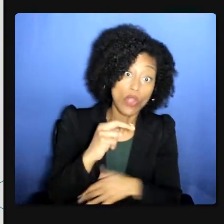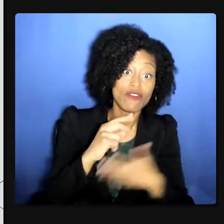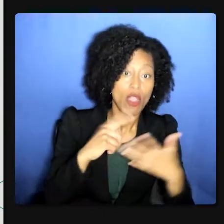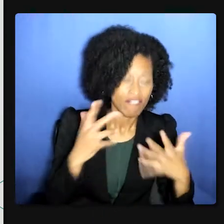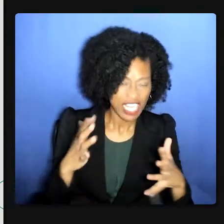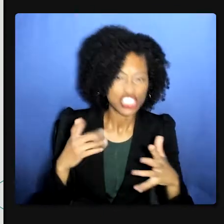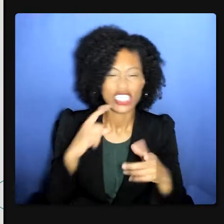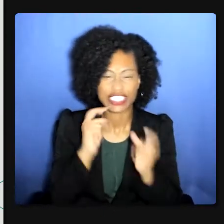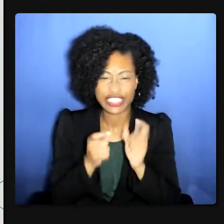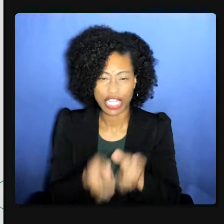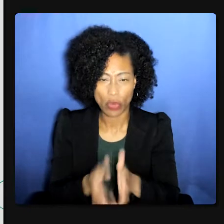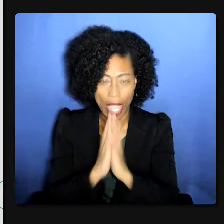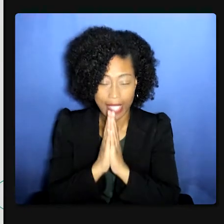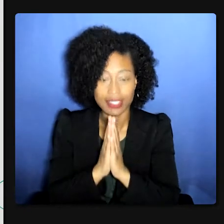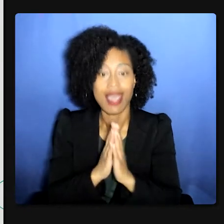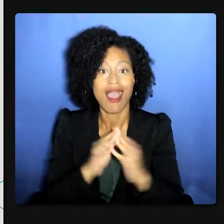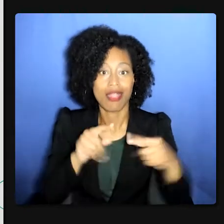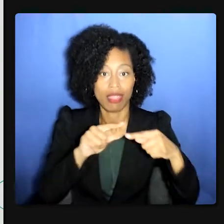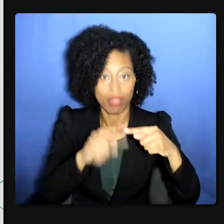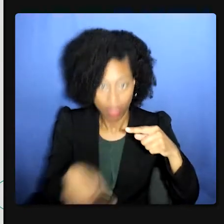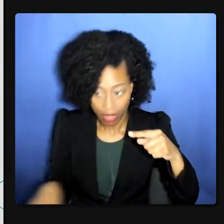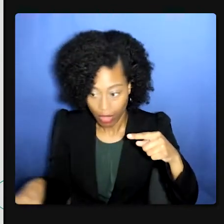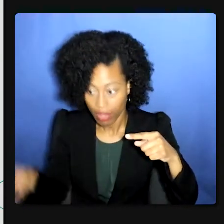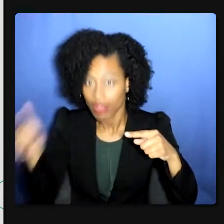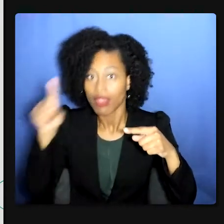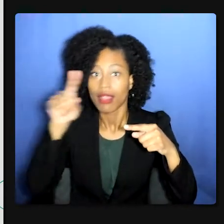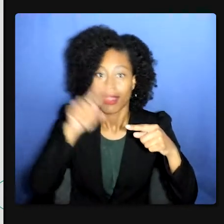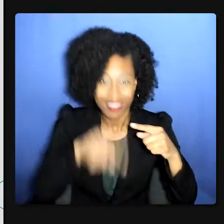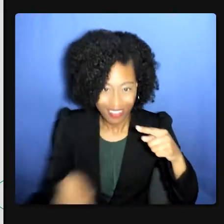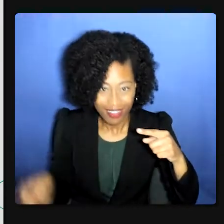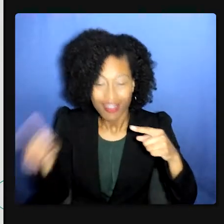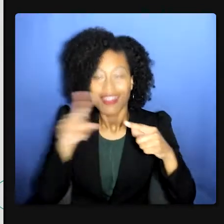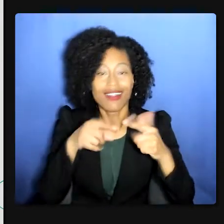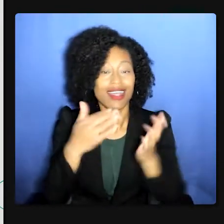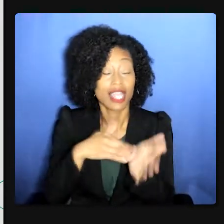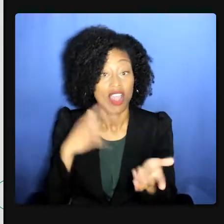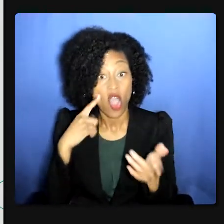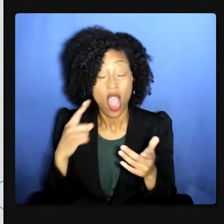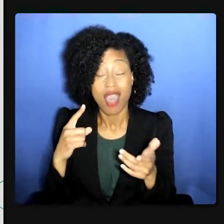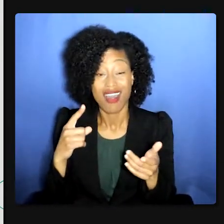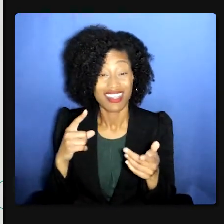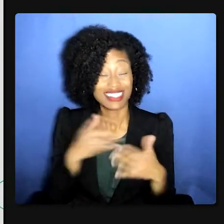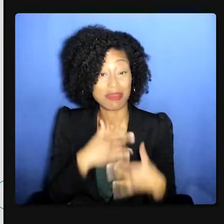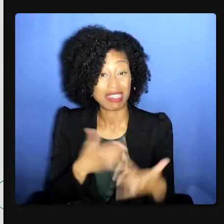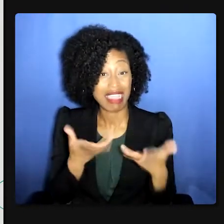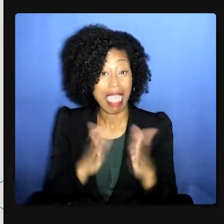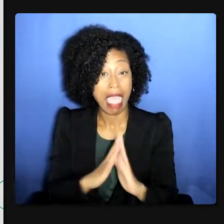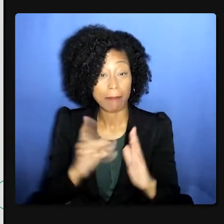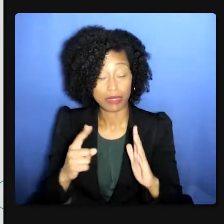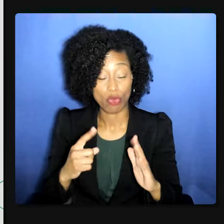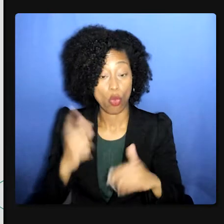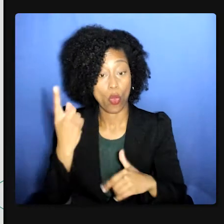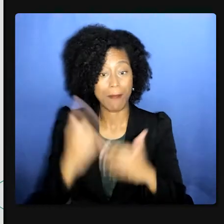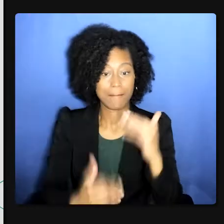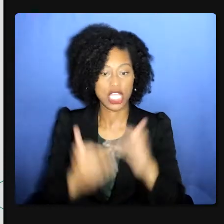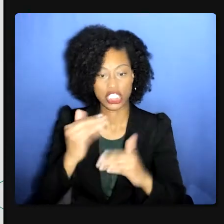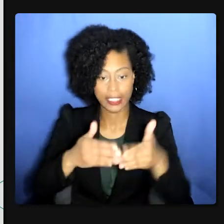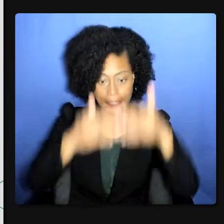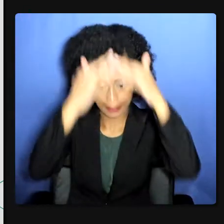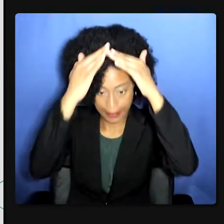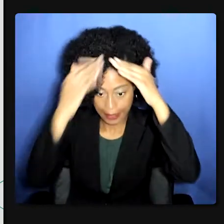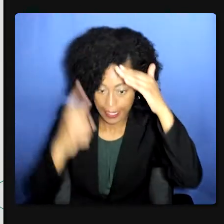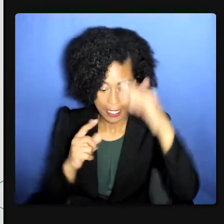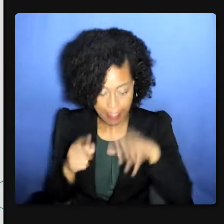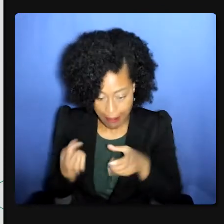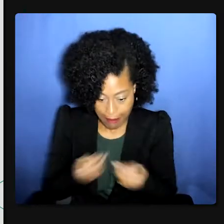reviewed, change requests are made, and the cycle repeats. Now, all this activity happened under one physical roof, and you